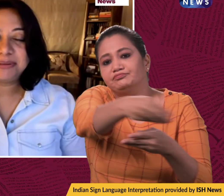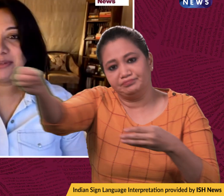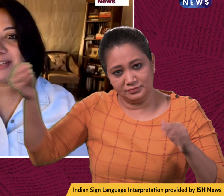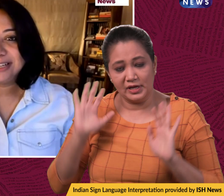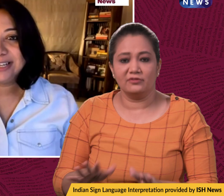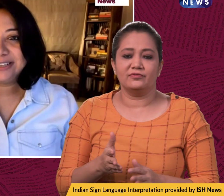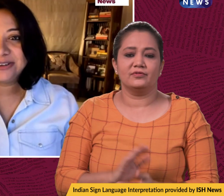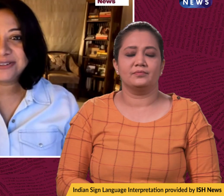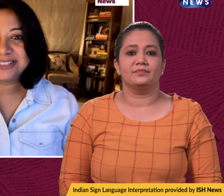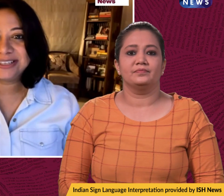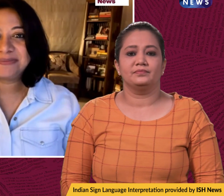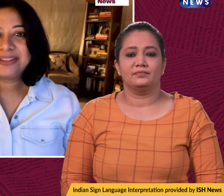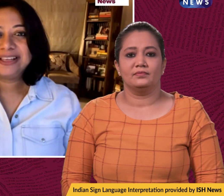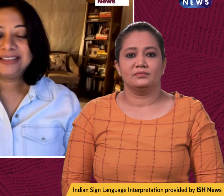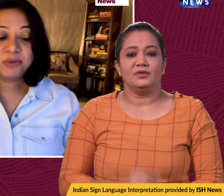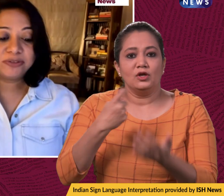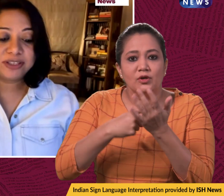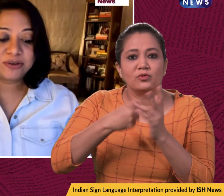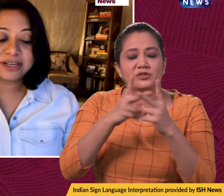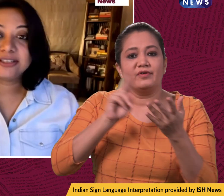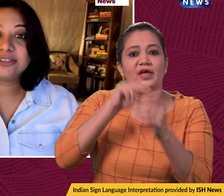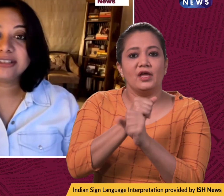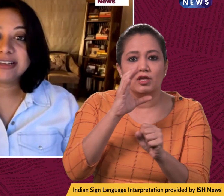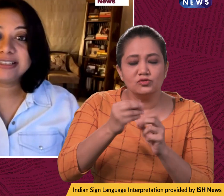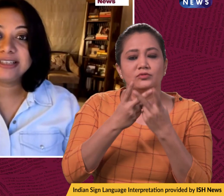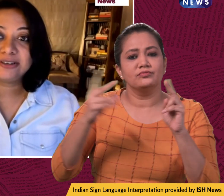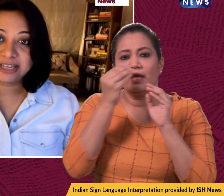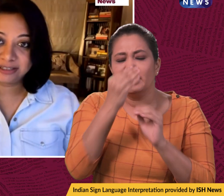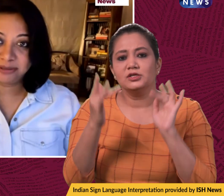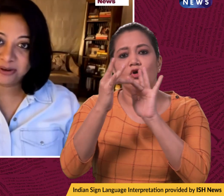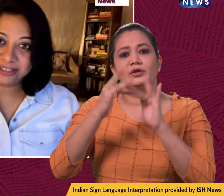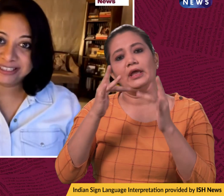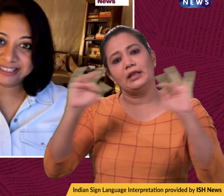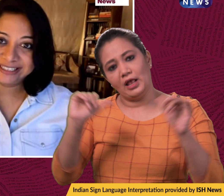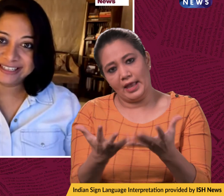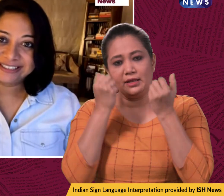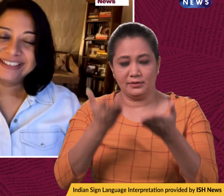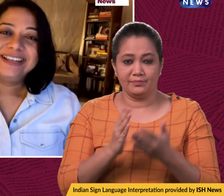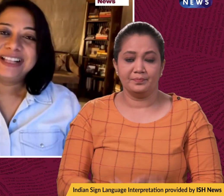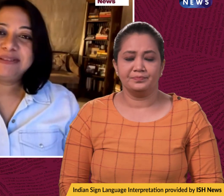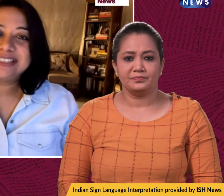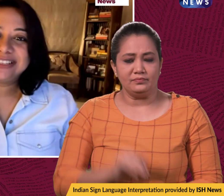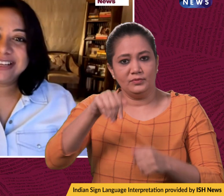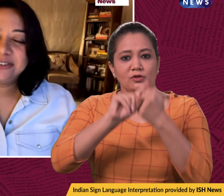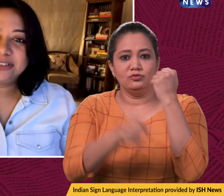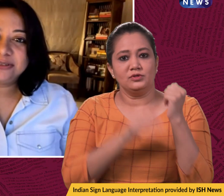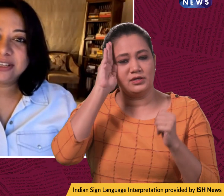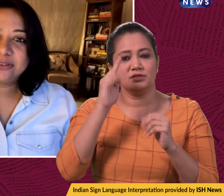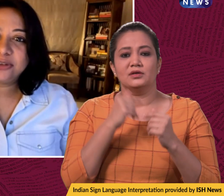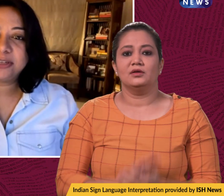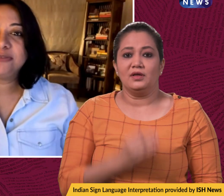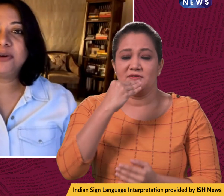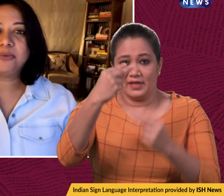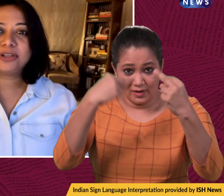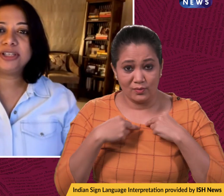the hungry people in your city. Both of these organizations are easily contactable on the internet. That brings us to the end of the news.